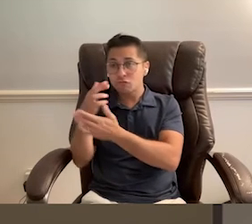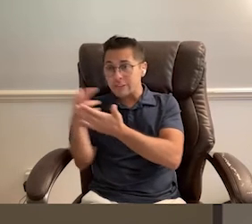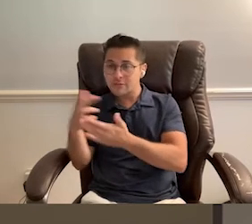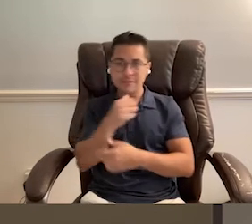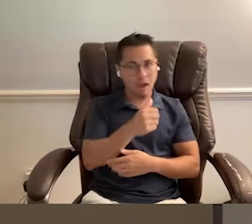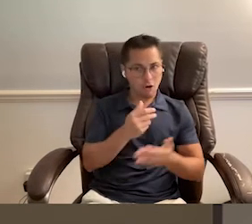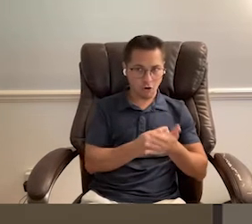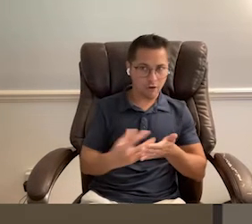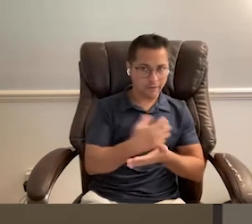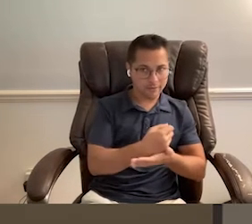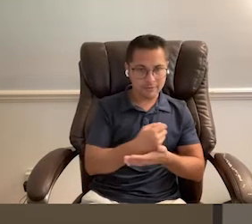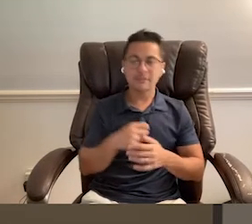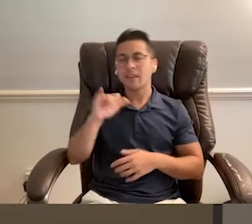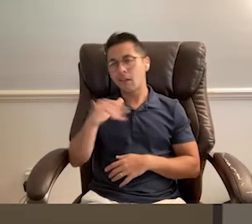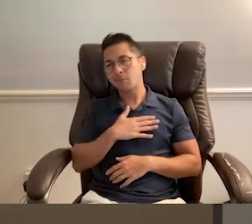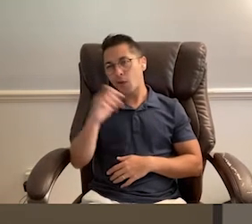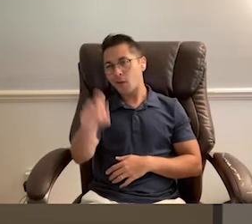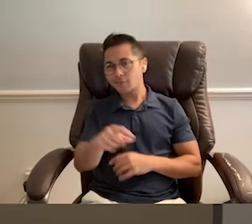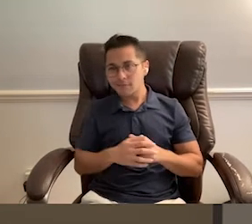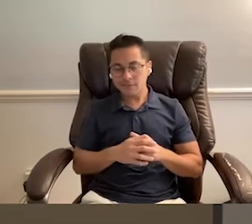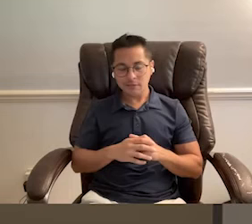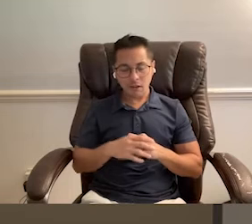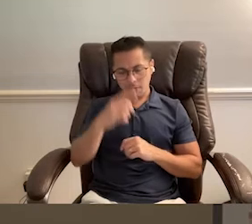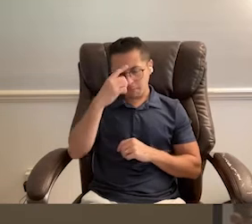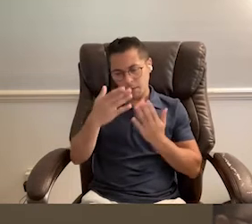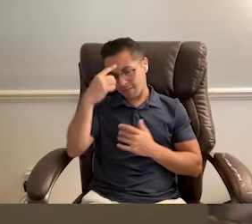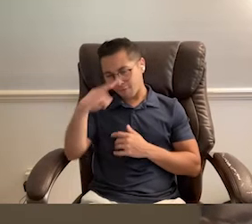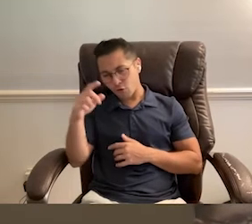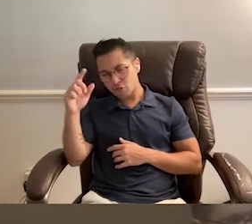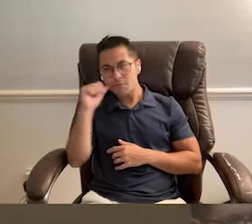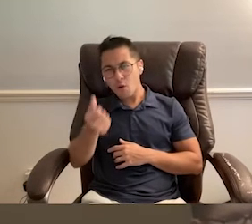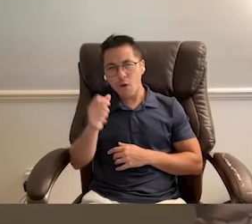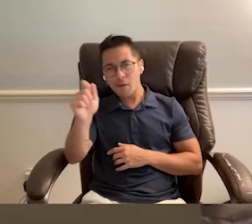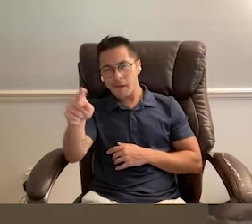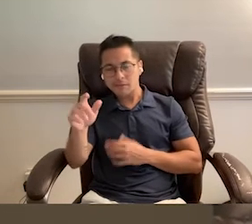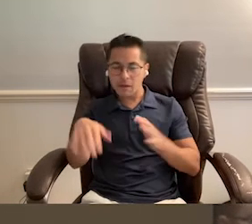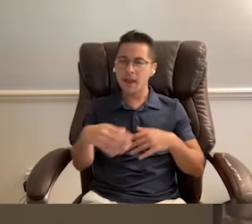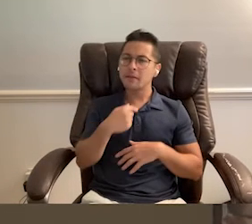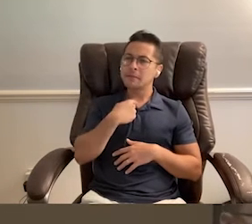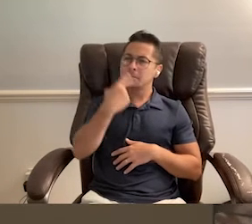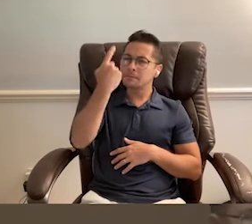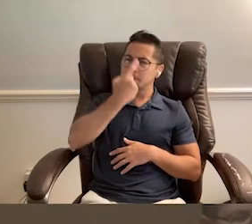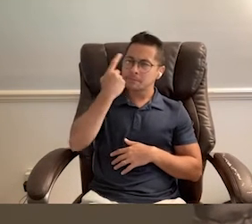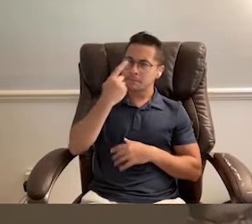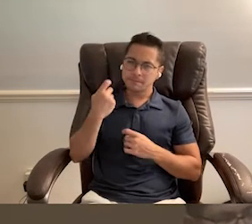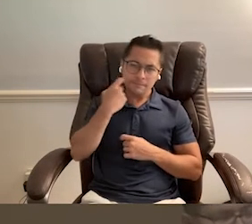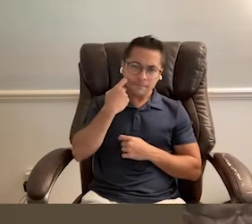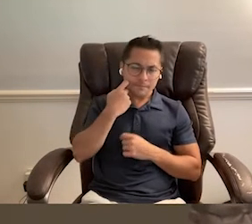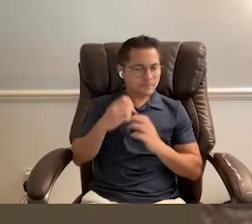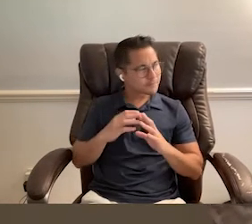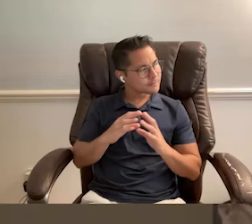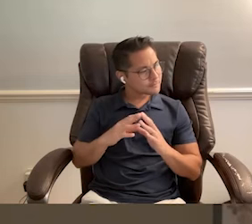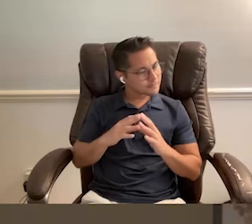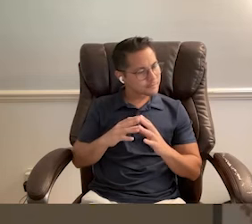That was my question, maybe it's more for tomorrow, but I was wondering, lately, I saw, a